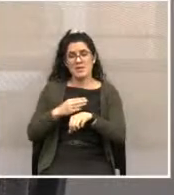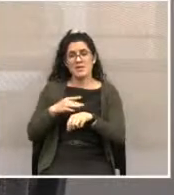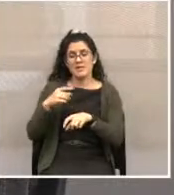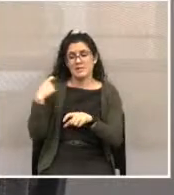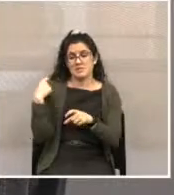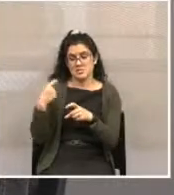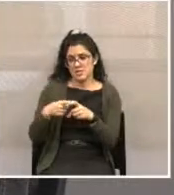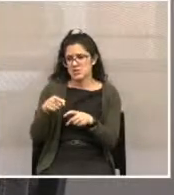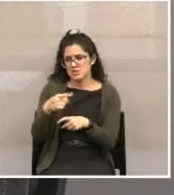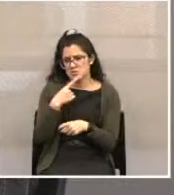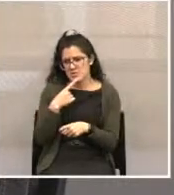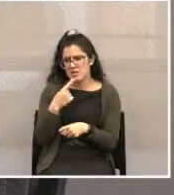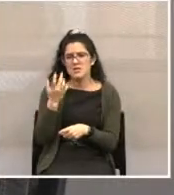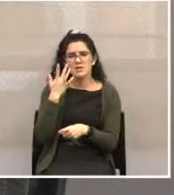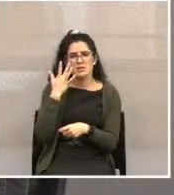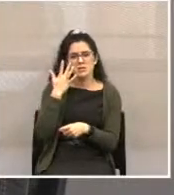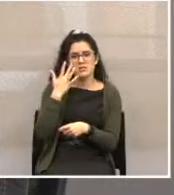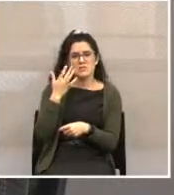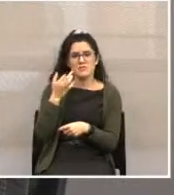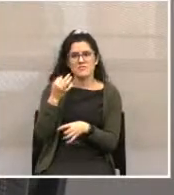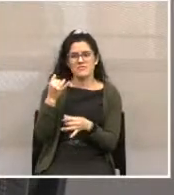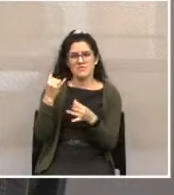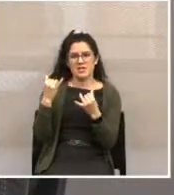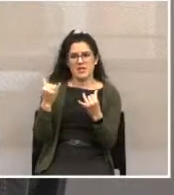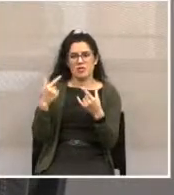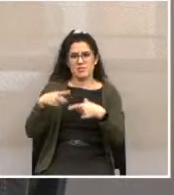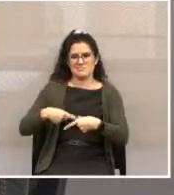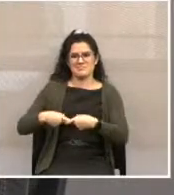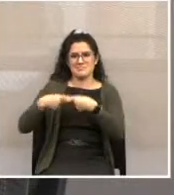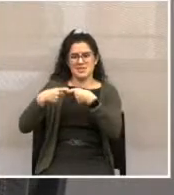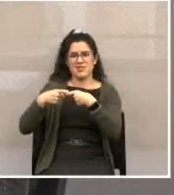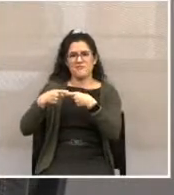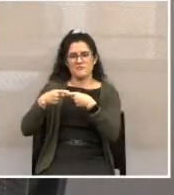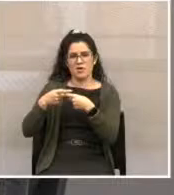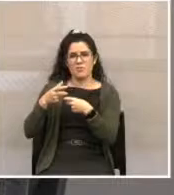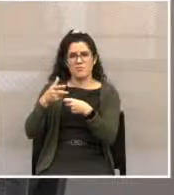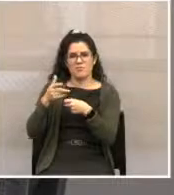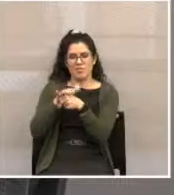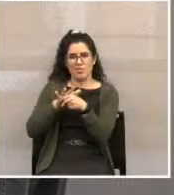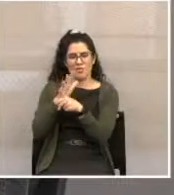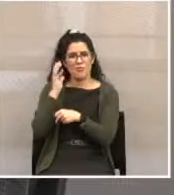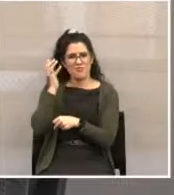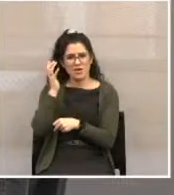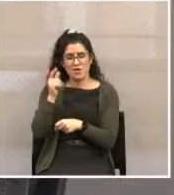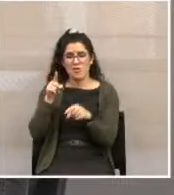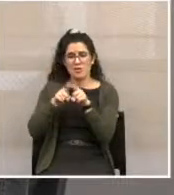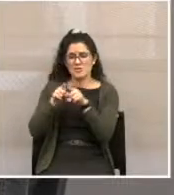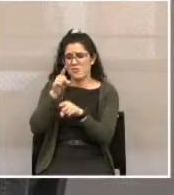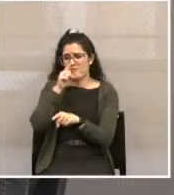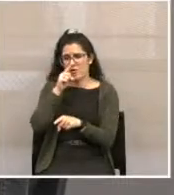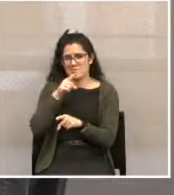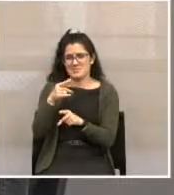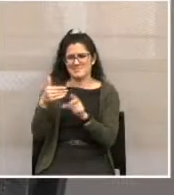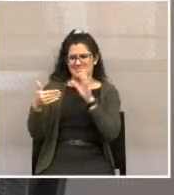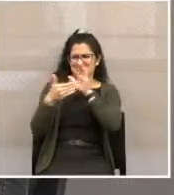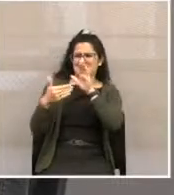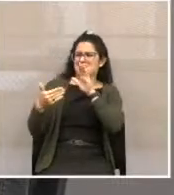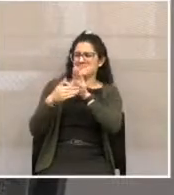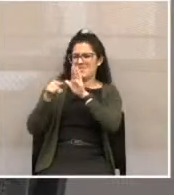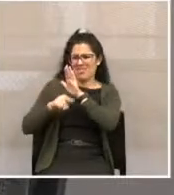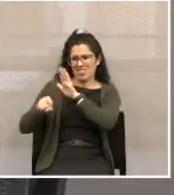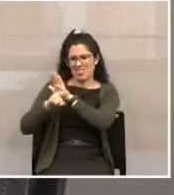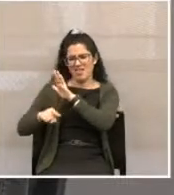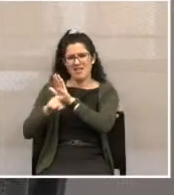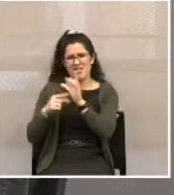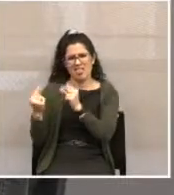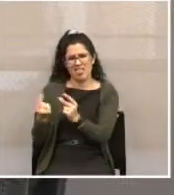You mentioned being taken off the air from a local radio station and even false attacks on YouTube. What